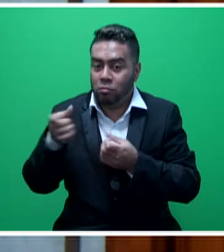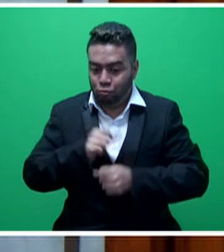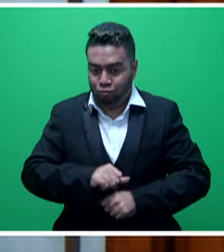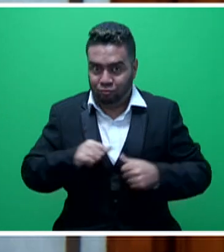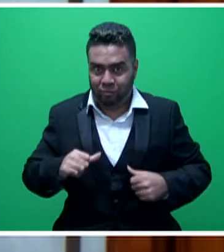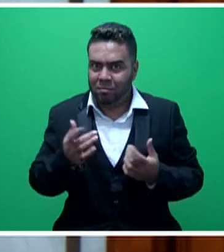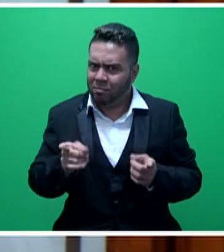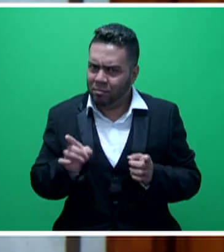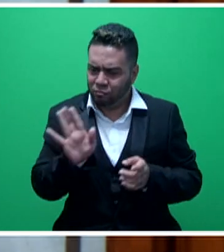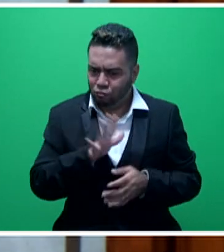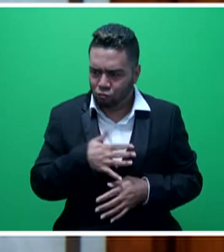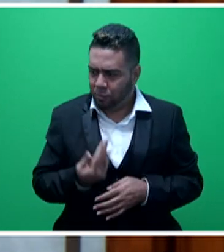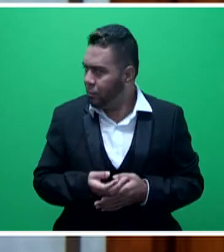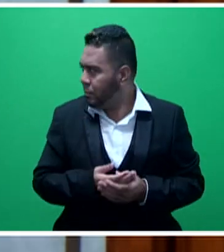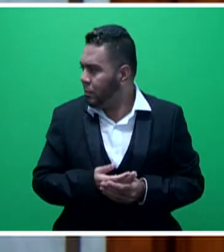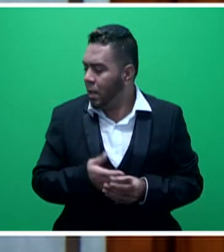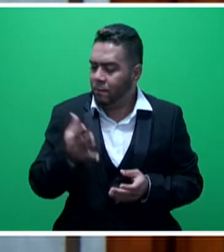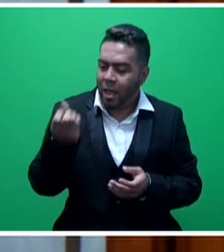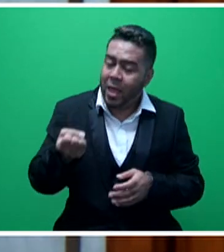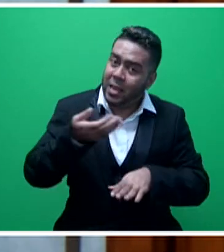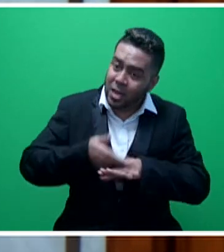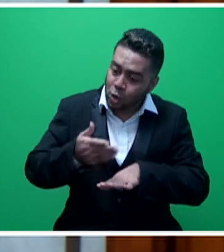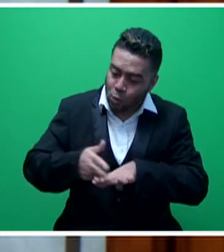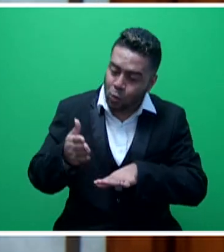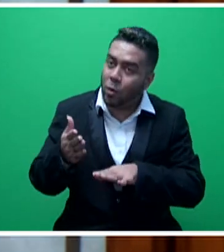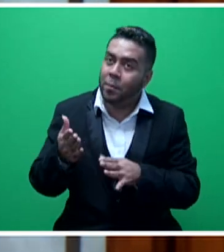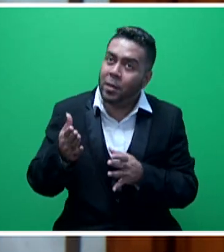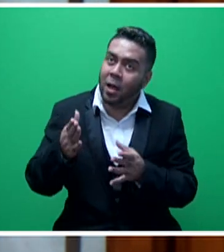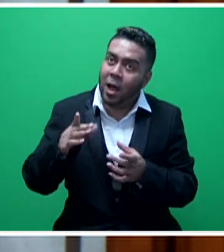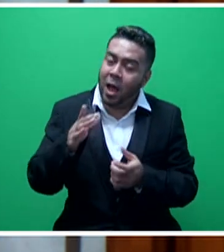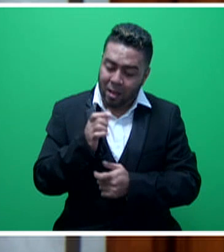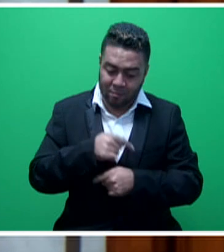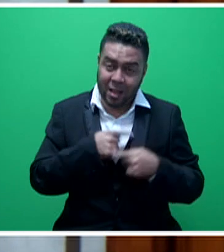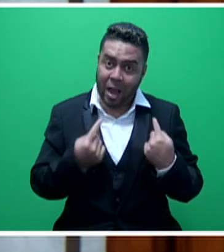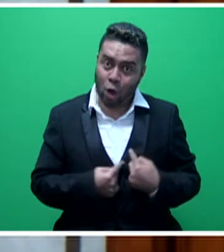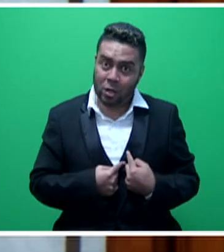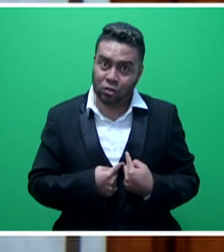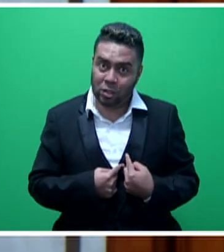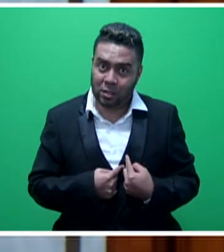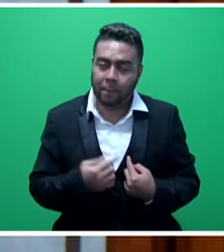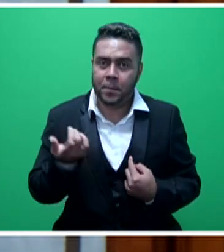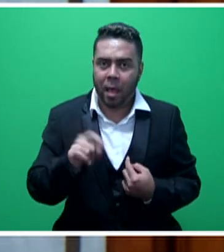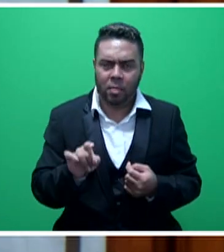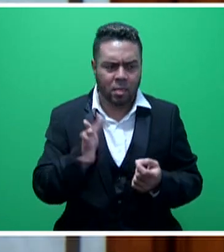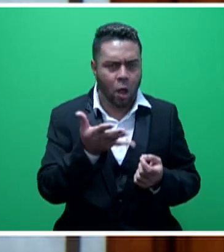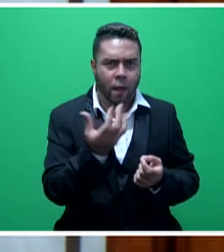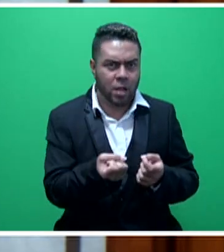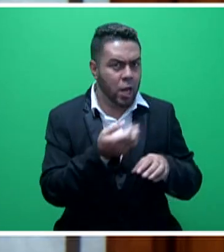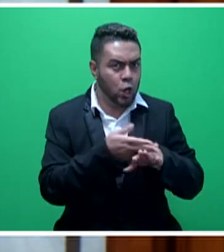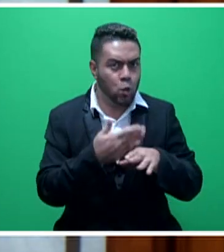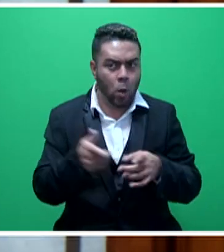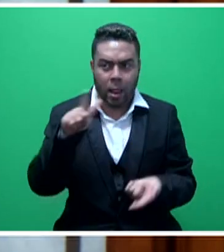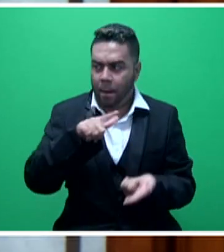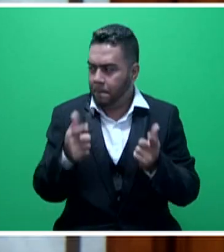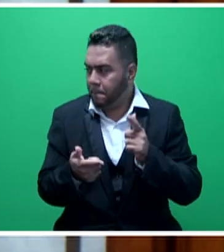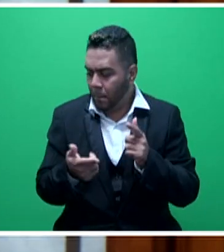also established a new cardiology center at CWM Hospital and replaced the cath lab machine with a newer model